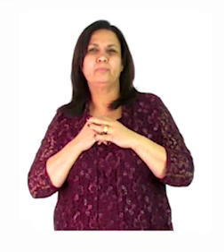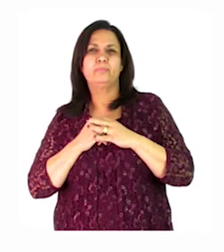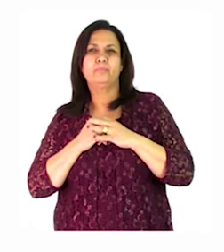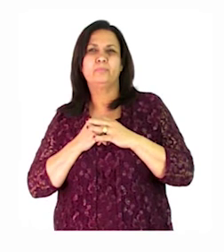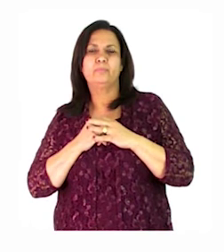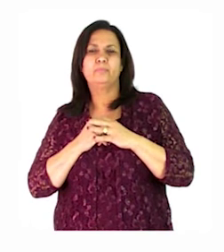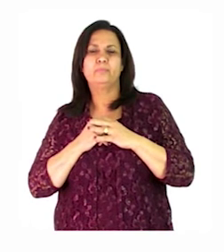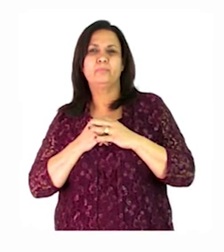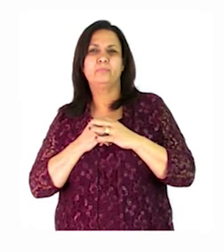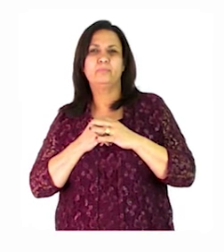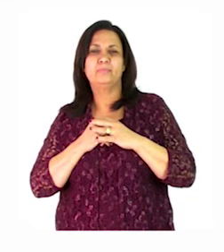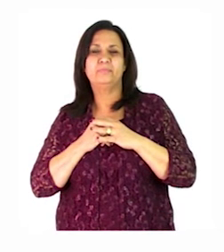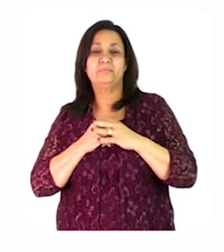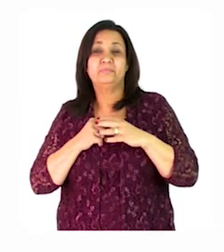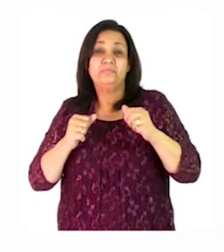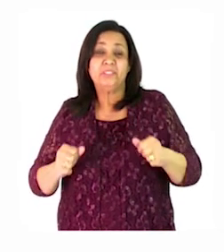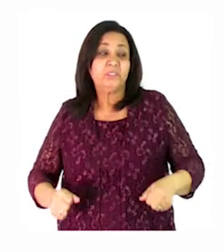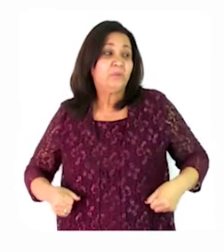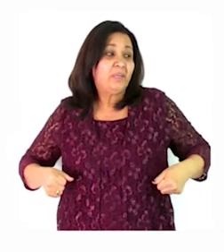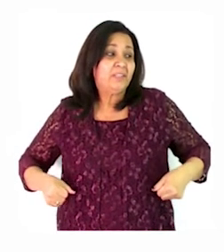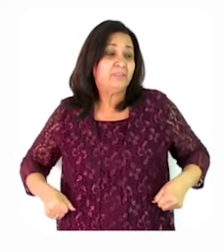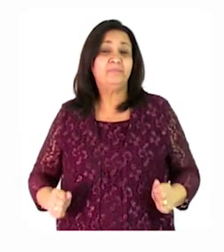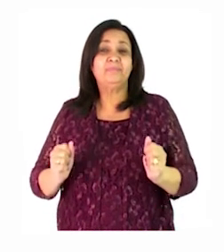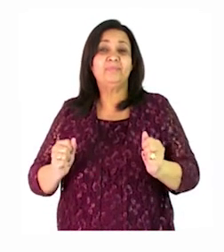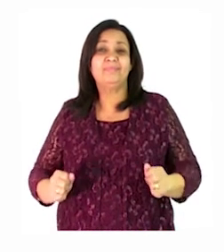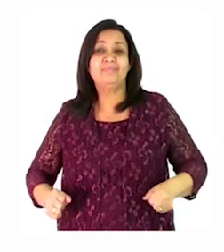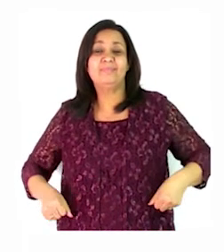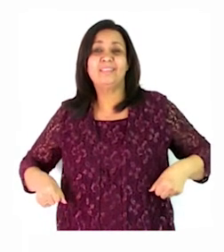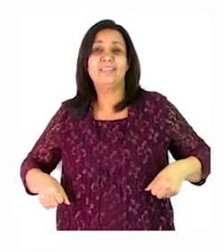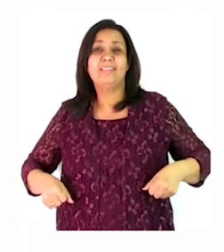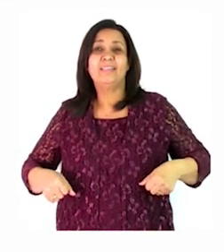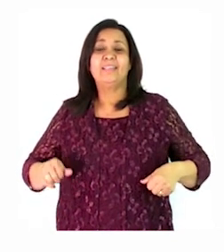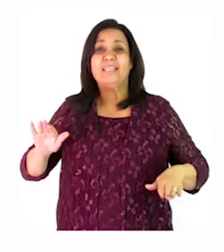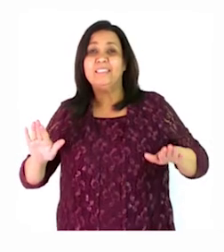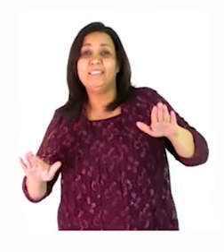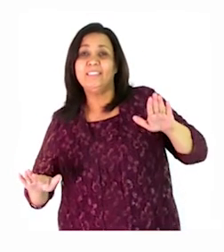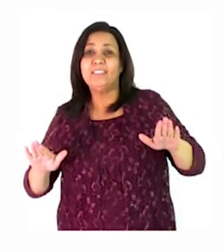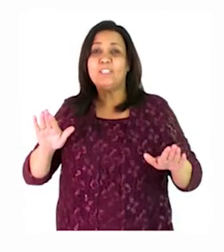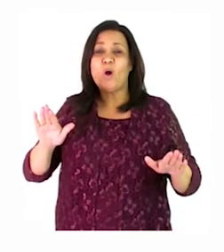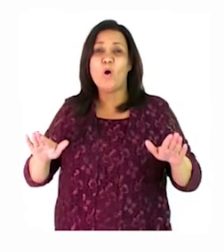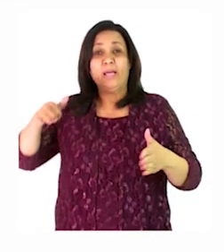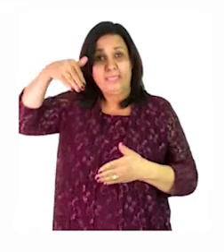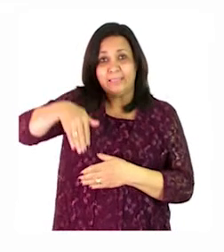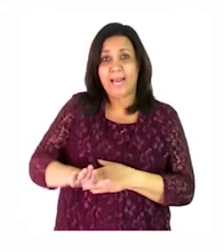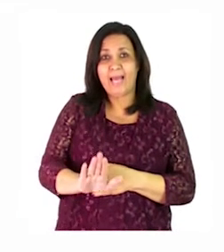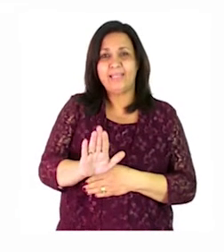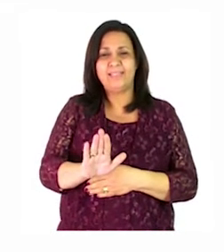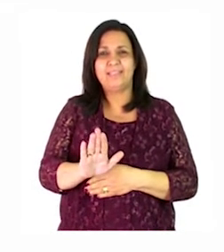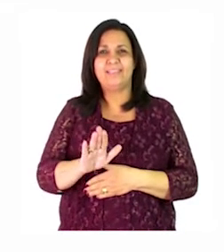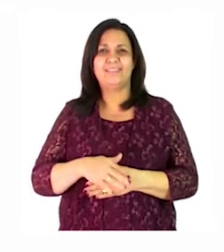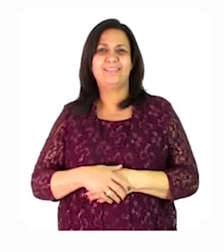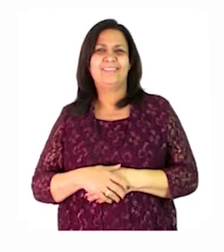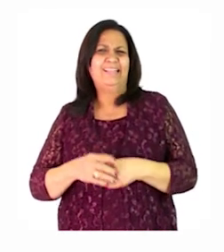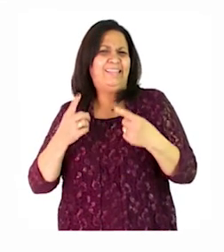Think of the swing, the seesaw, the slide, the